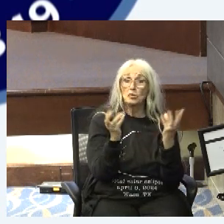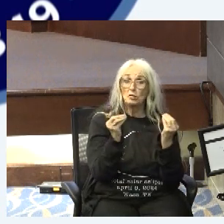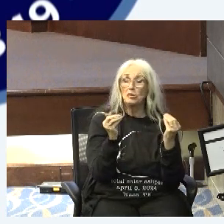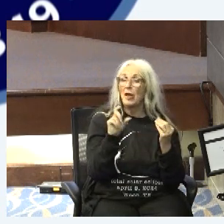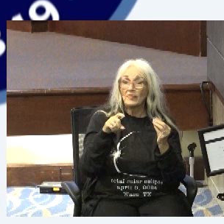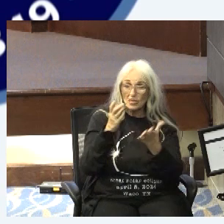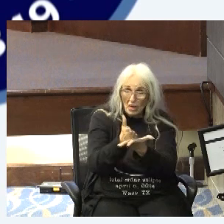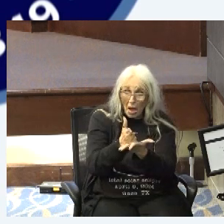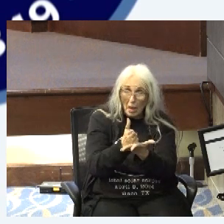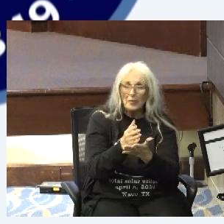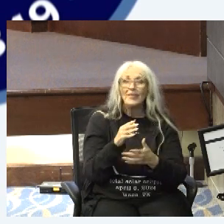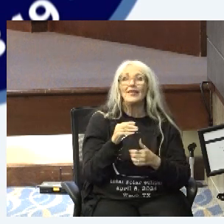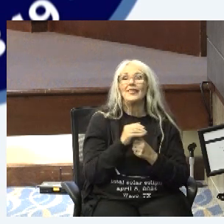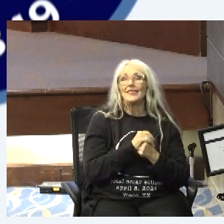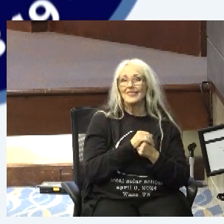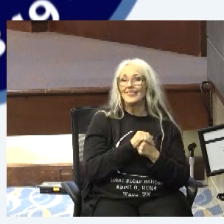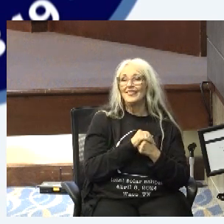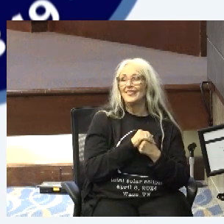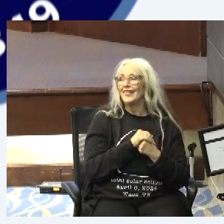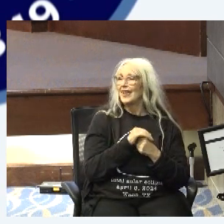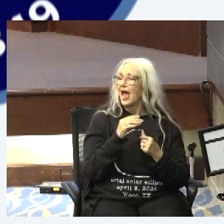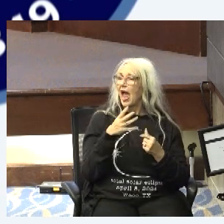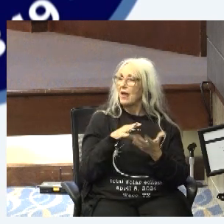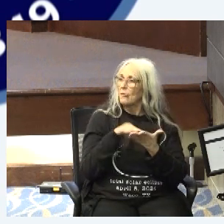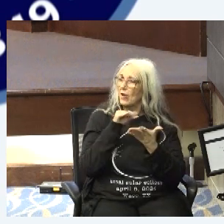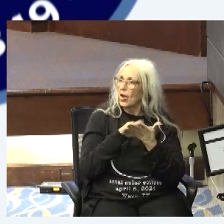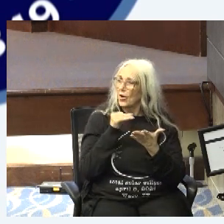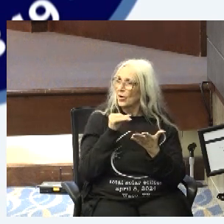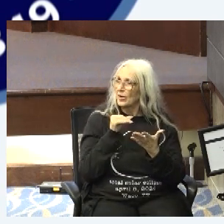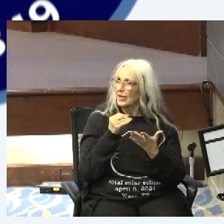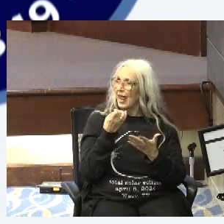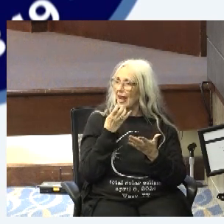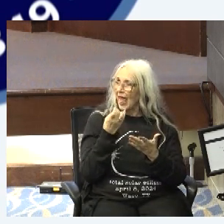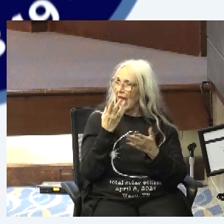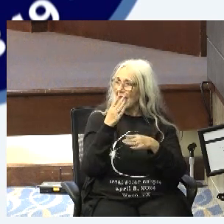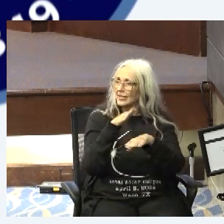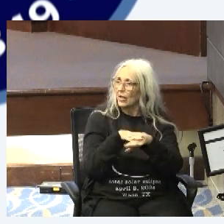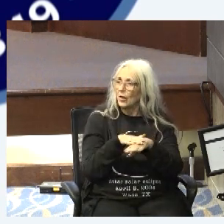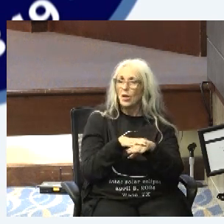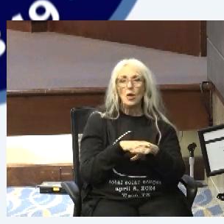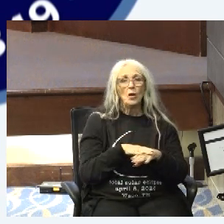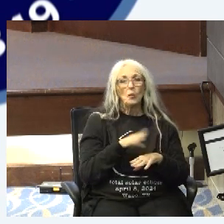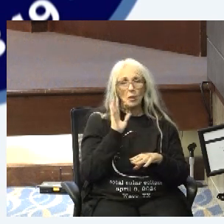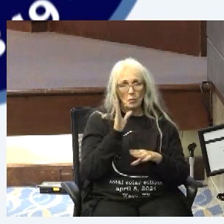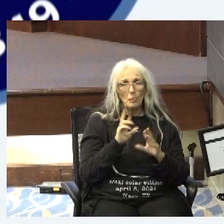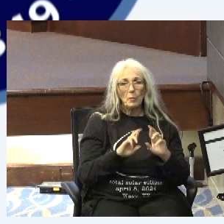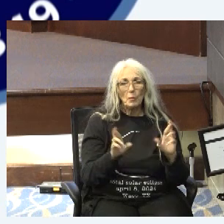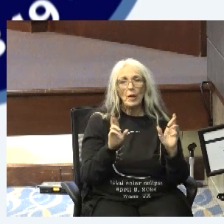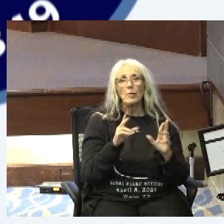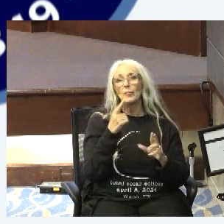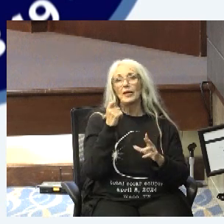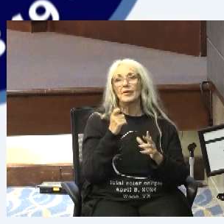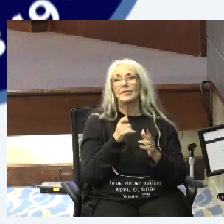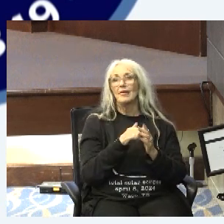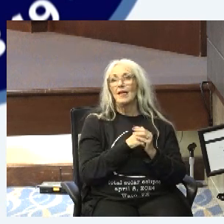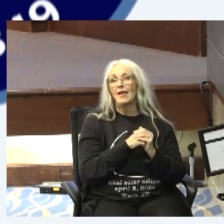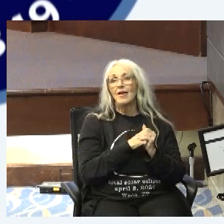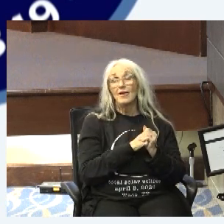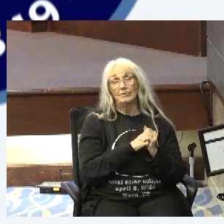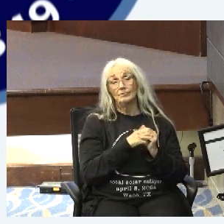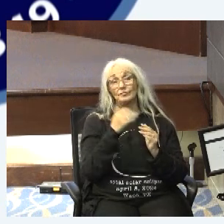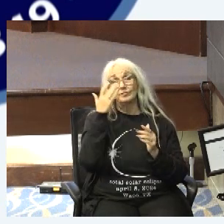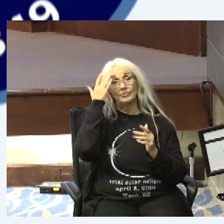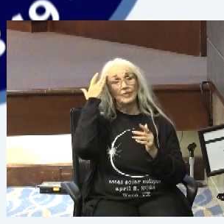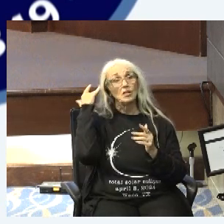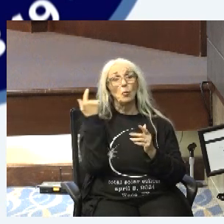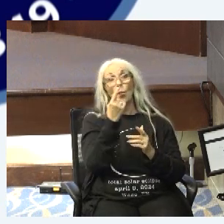it's things it's that happened. We have to make contention. Yeah, we've learned it, and the lights have come on. So we're going to be ready, and that is something because you know, it's